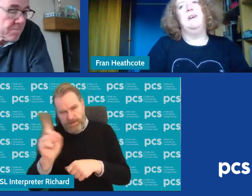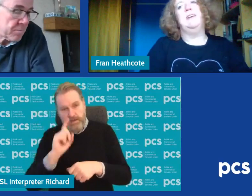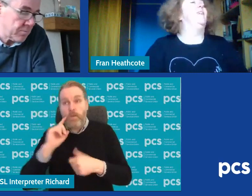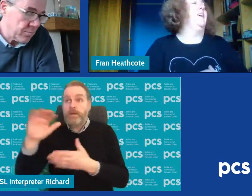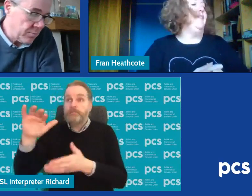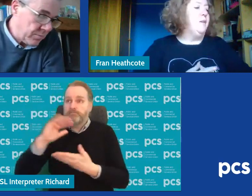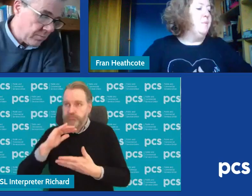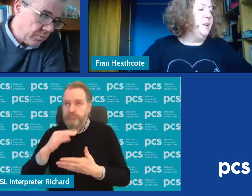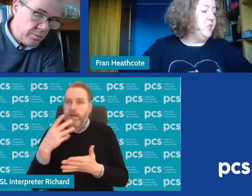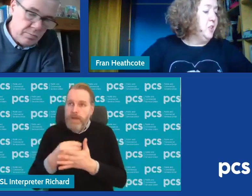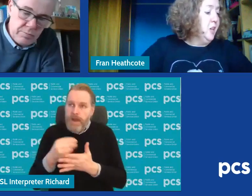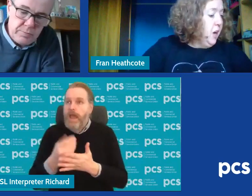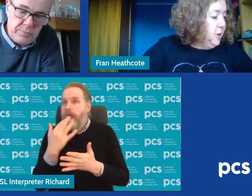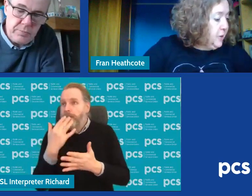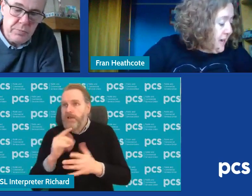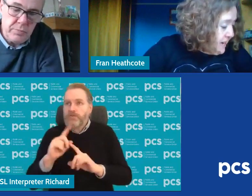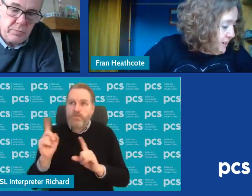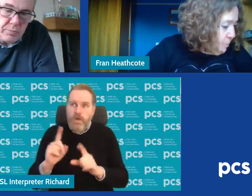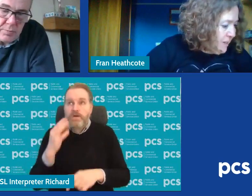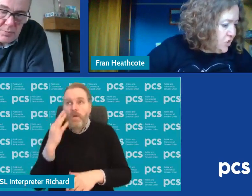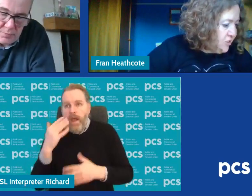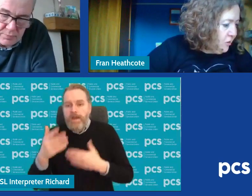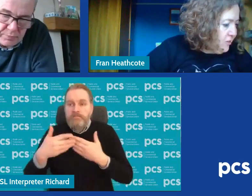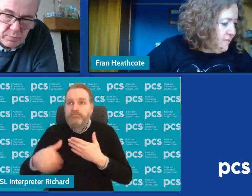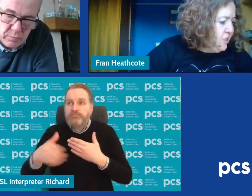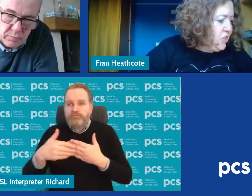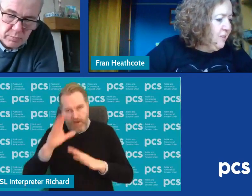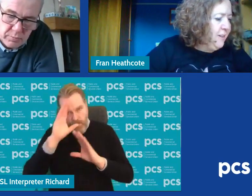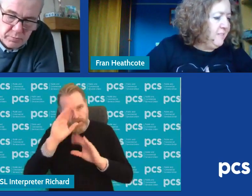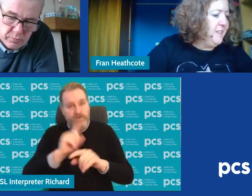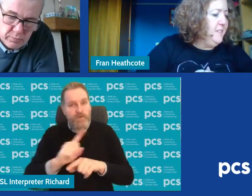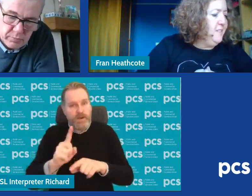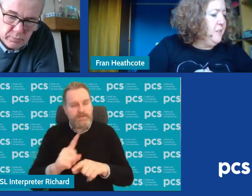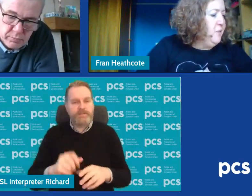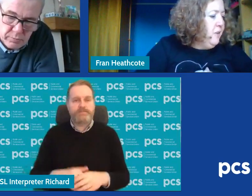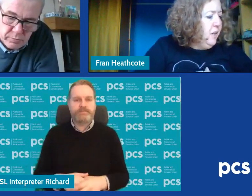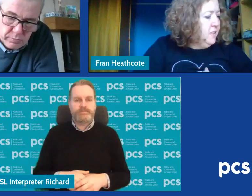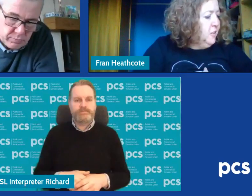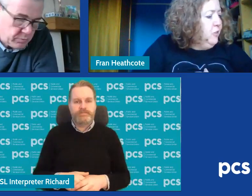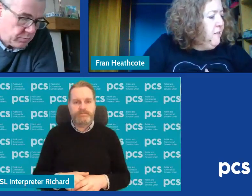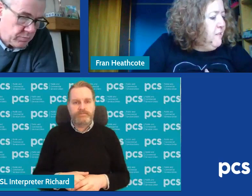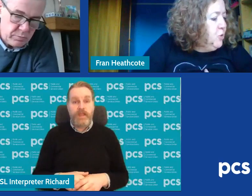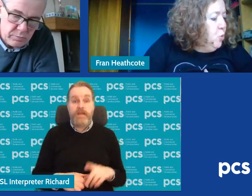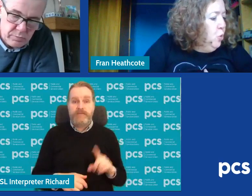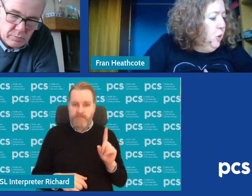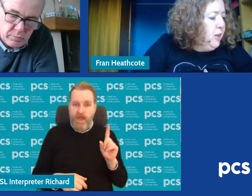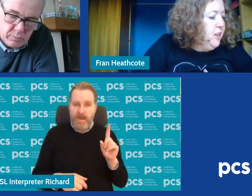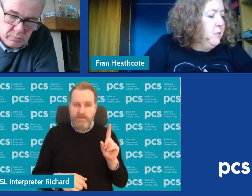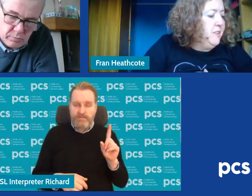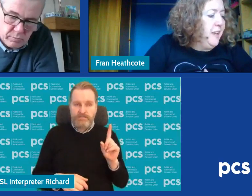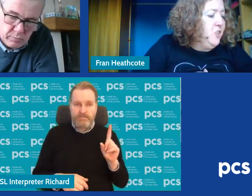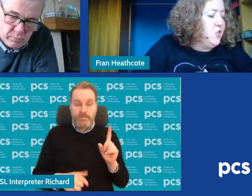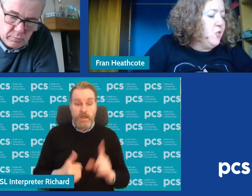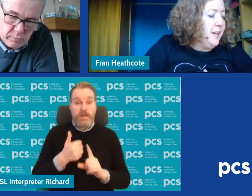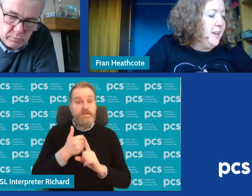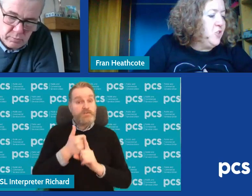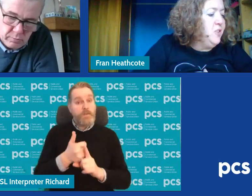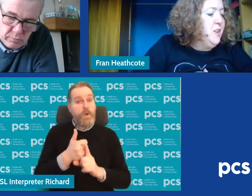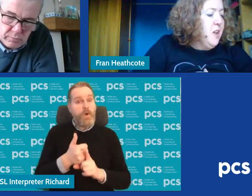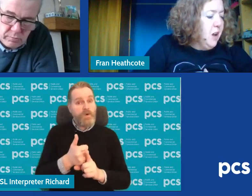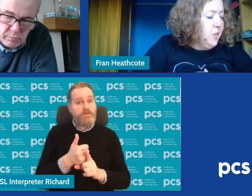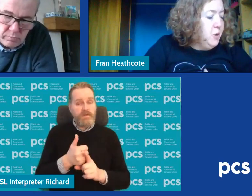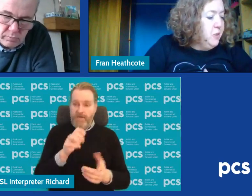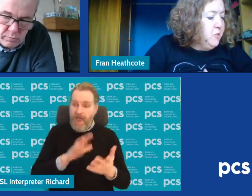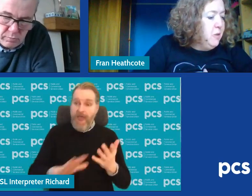That's great. Thank you very much. Okay, another batch of solidarity shout-outs then. So solidarity to all the workers who are taking strike